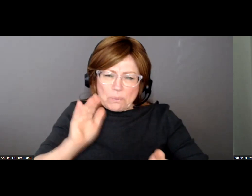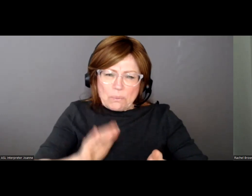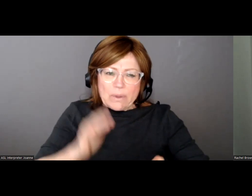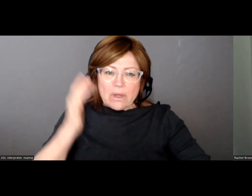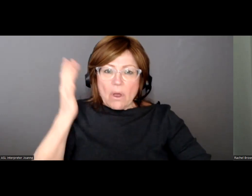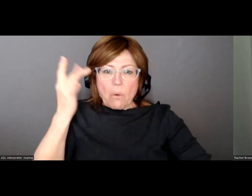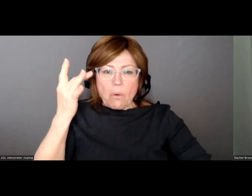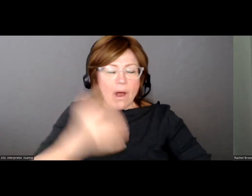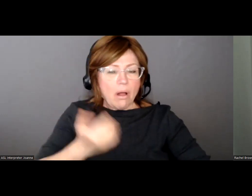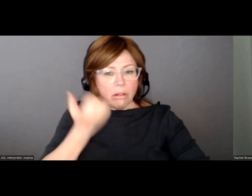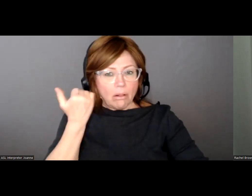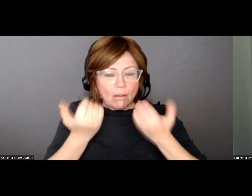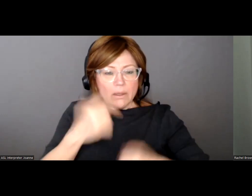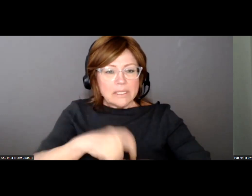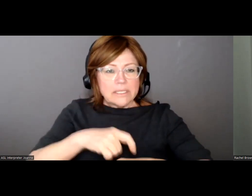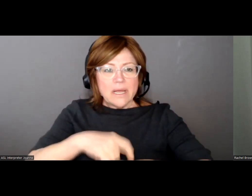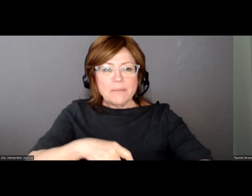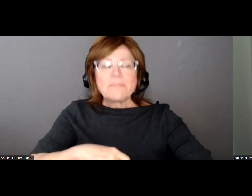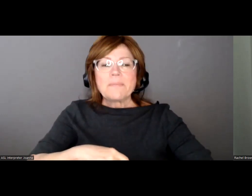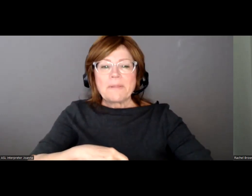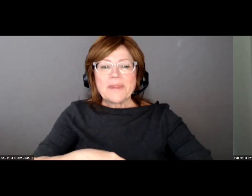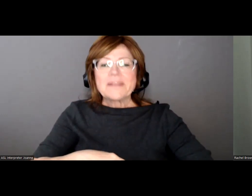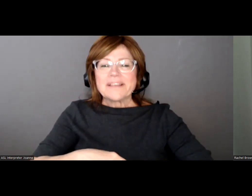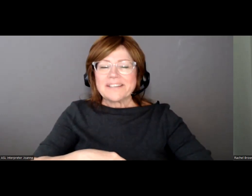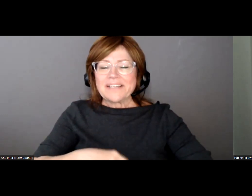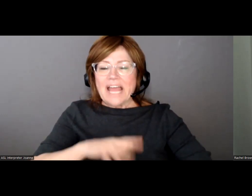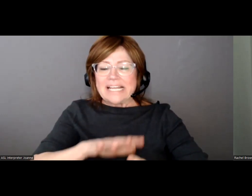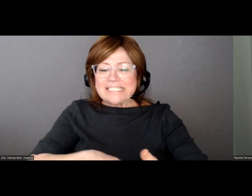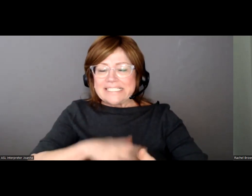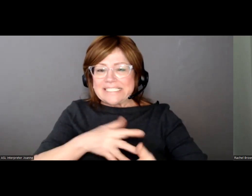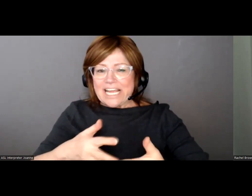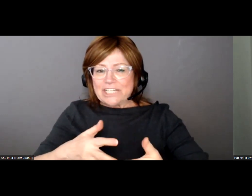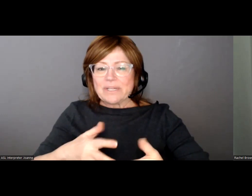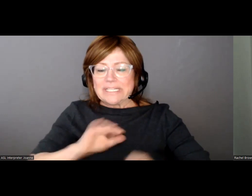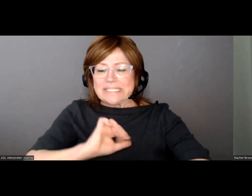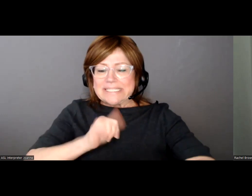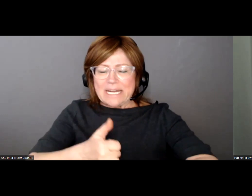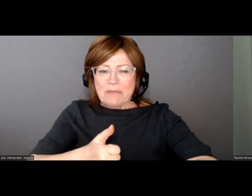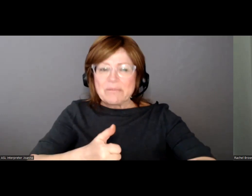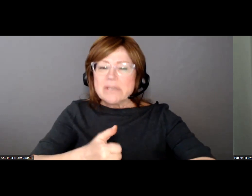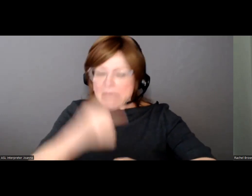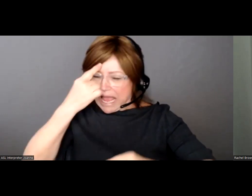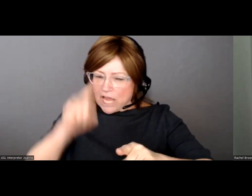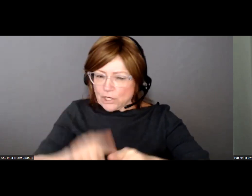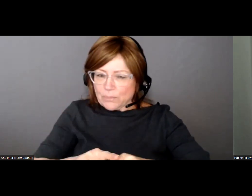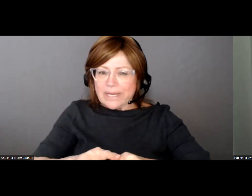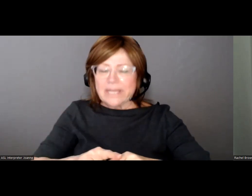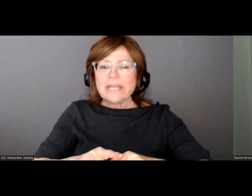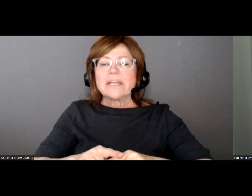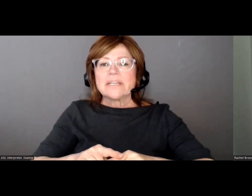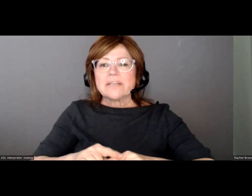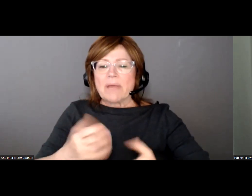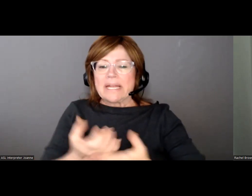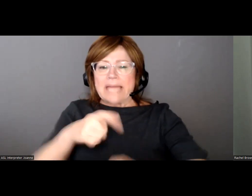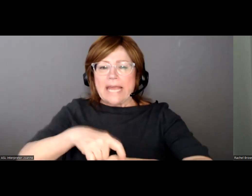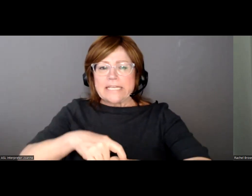So I definitely second Carrie's scheduling ahead of time, blocking time off to do it. And